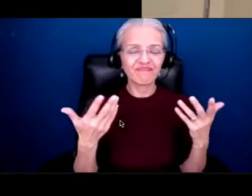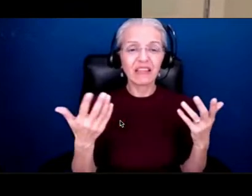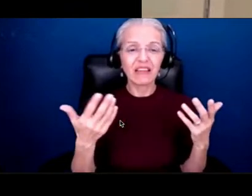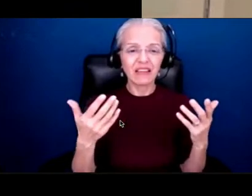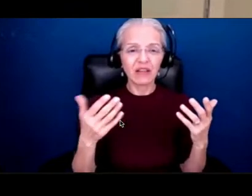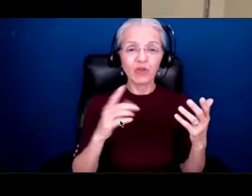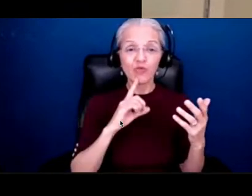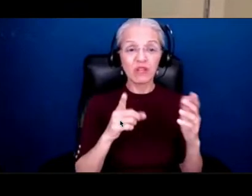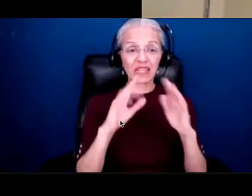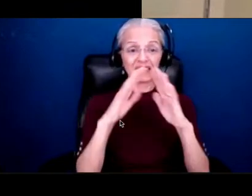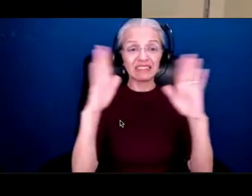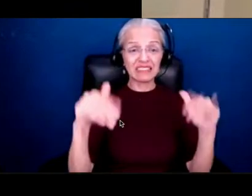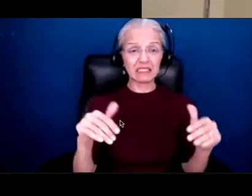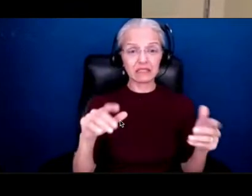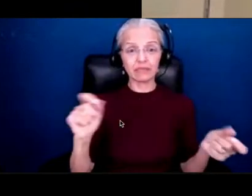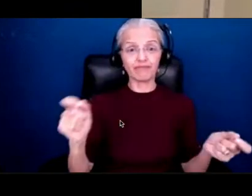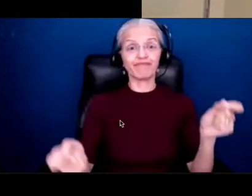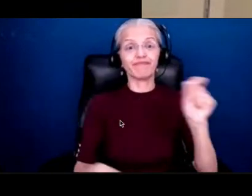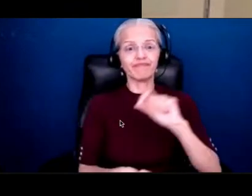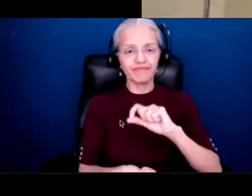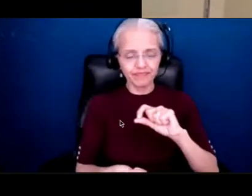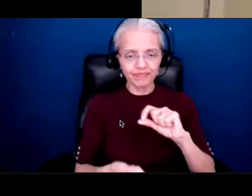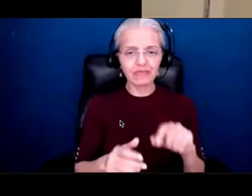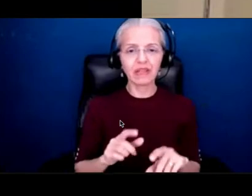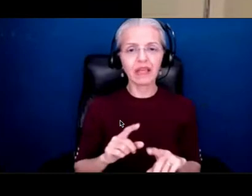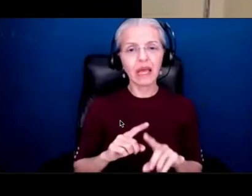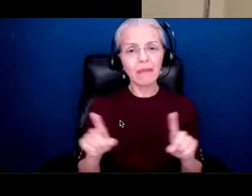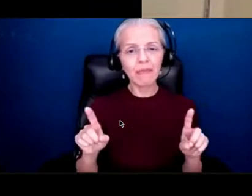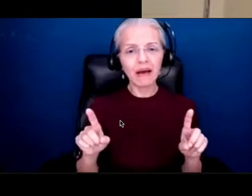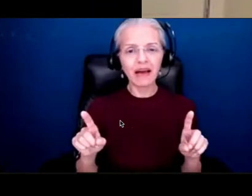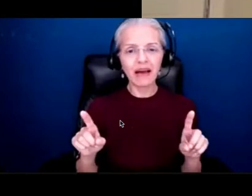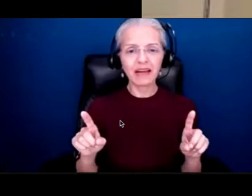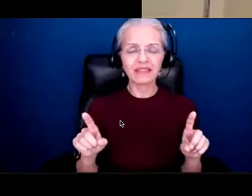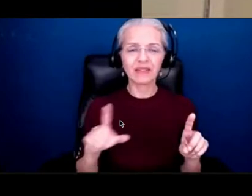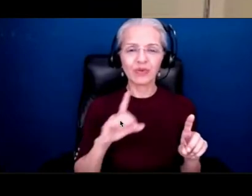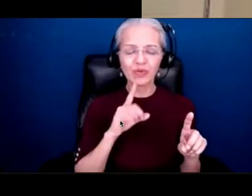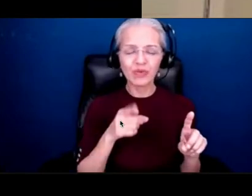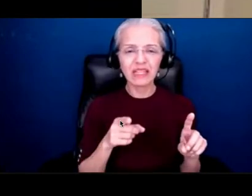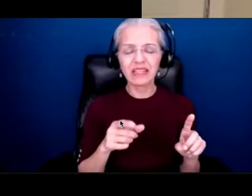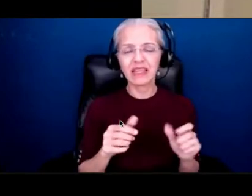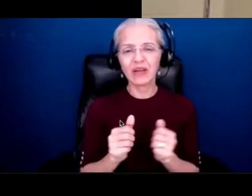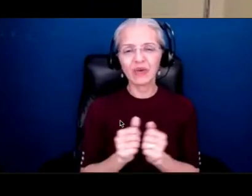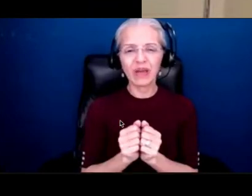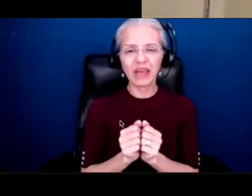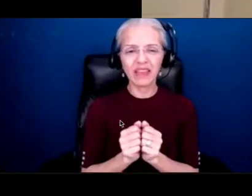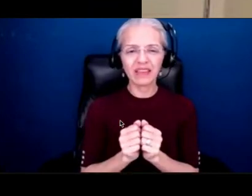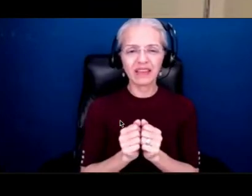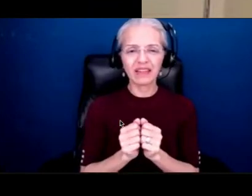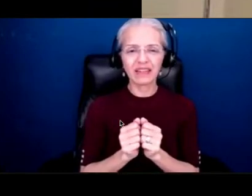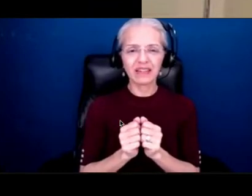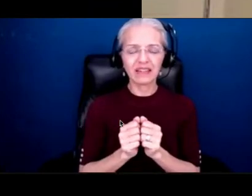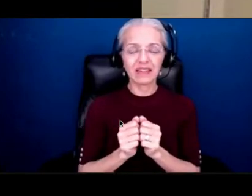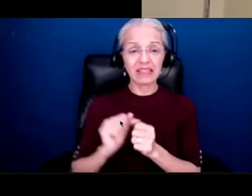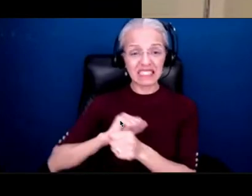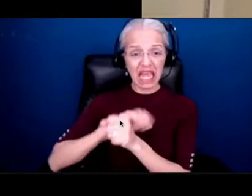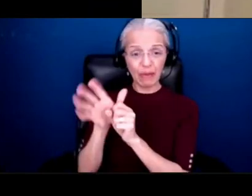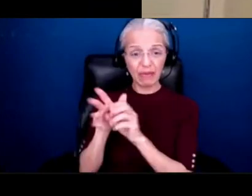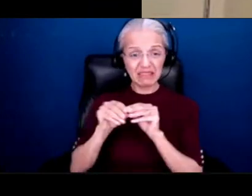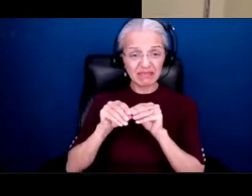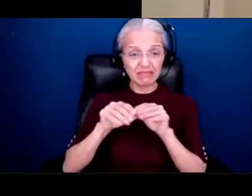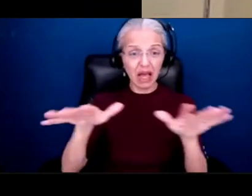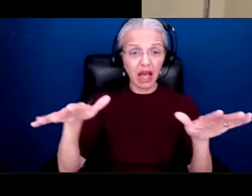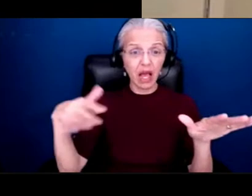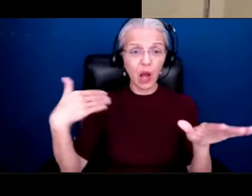to online curriculum. But all of a sudden, with this major epidemic, this